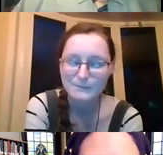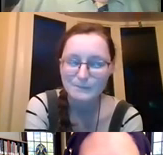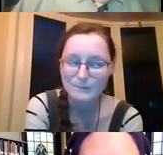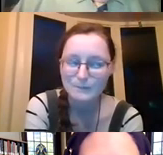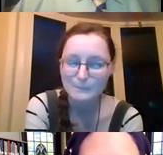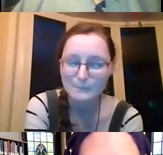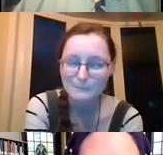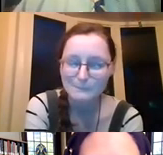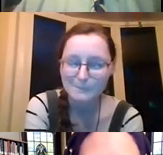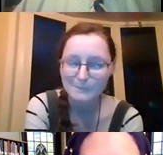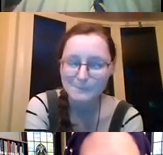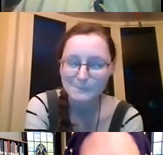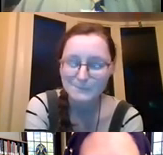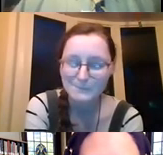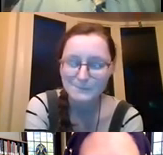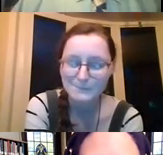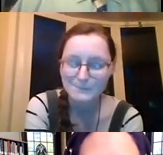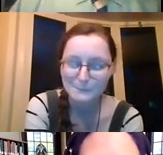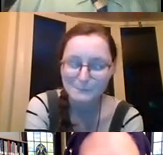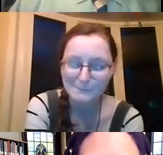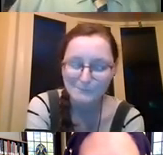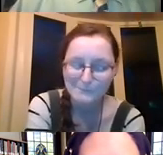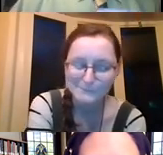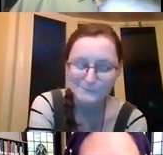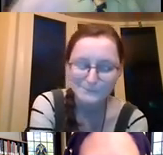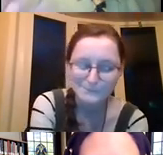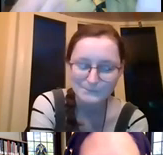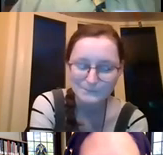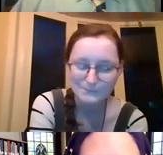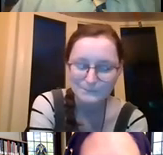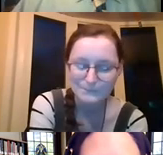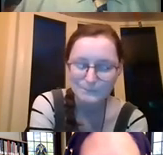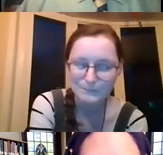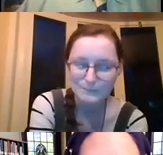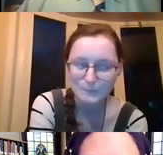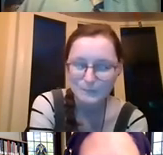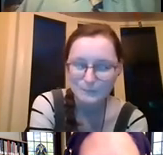Pennsylvania, who then created the Social Science History Association. But it all